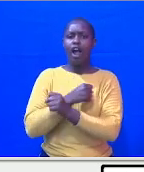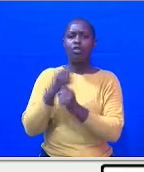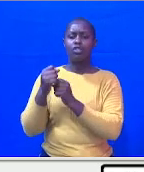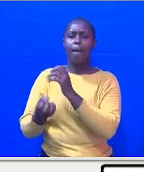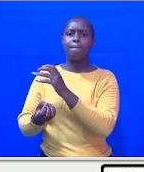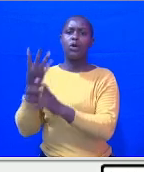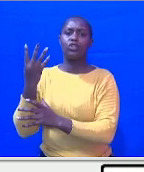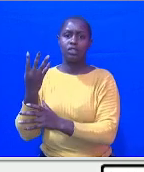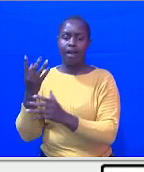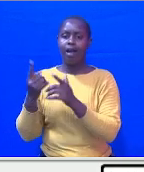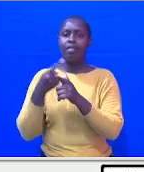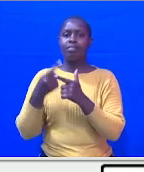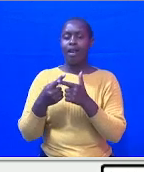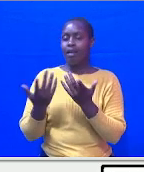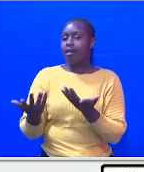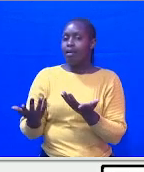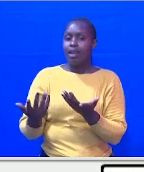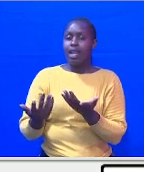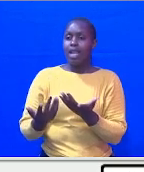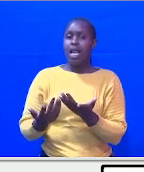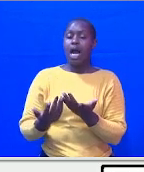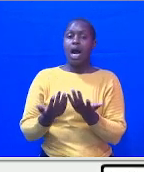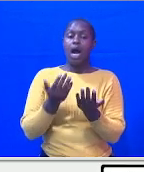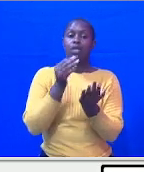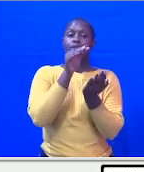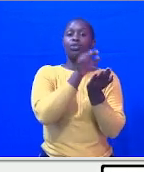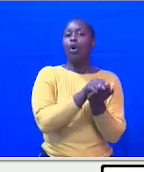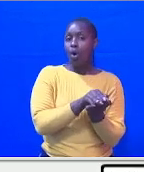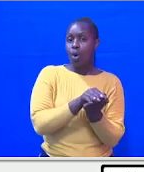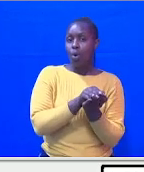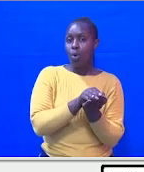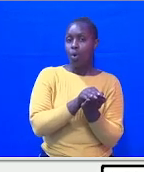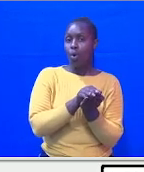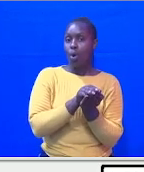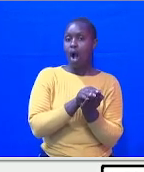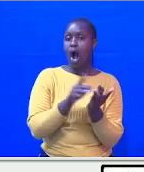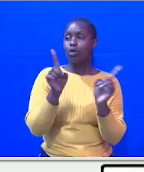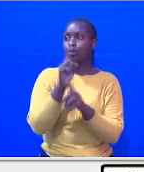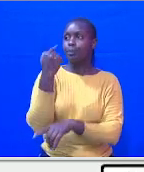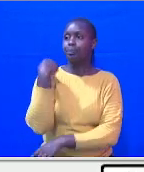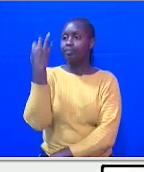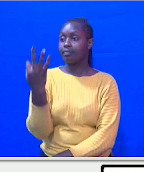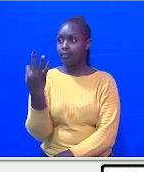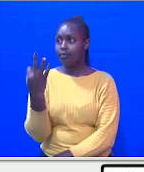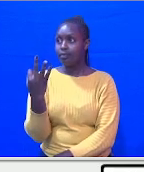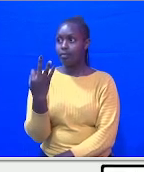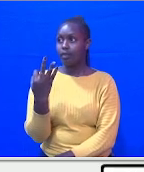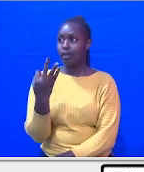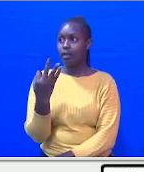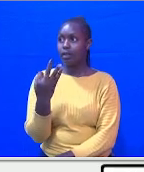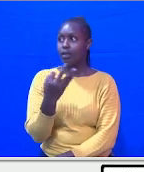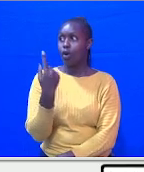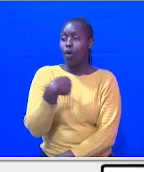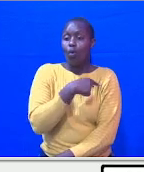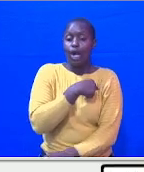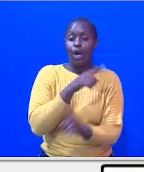but produce and store. And number three, while still storing,